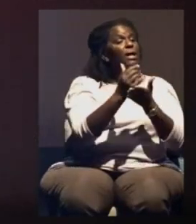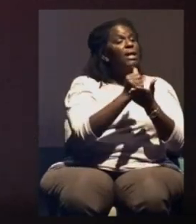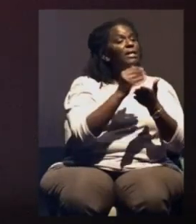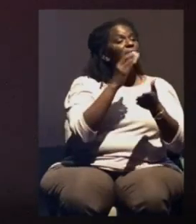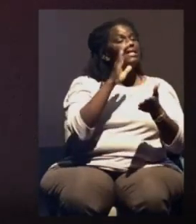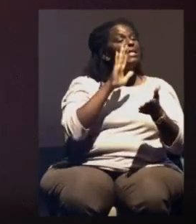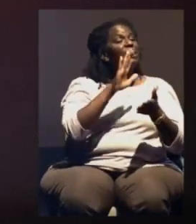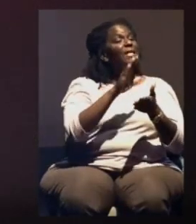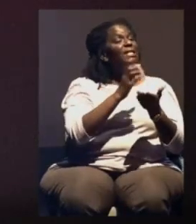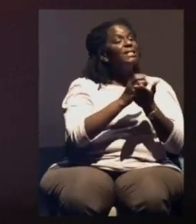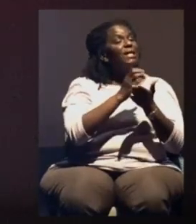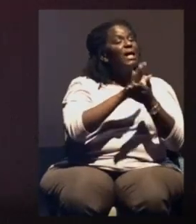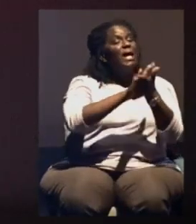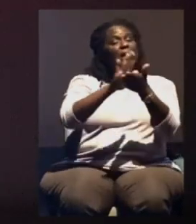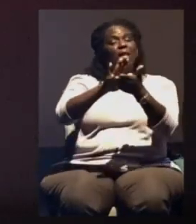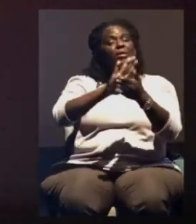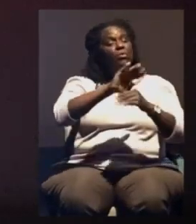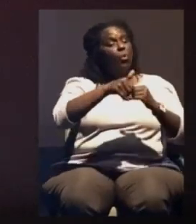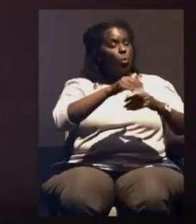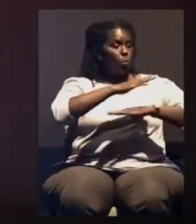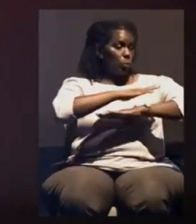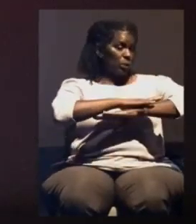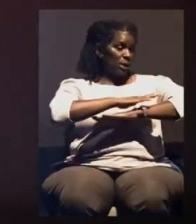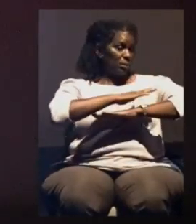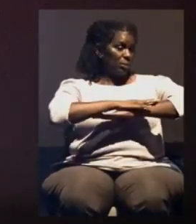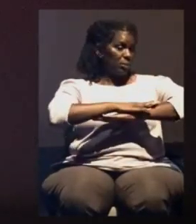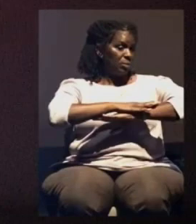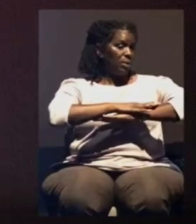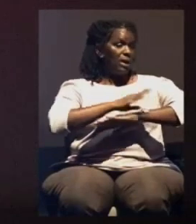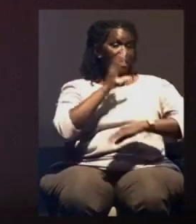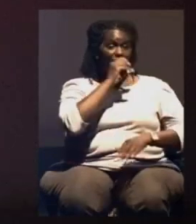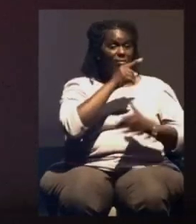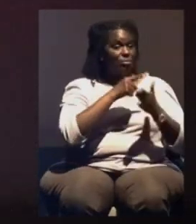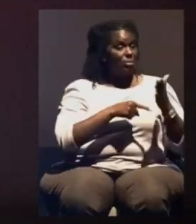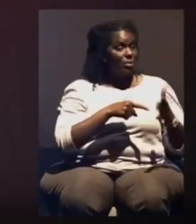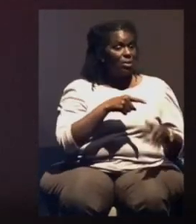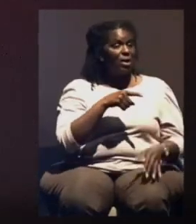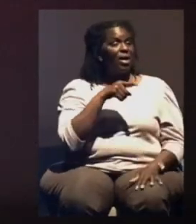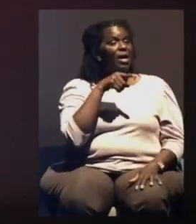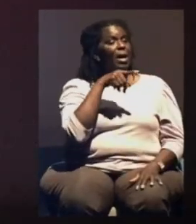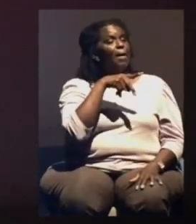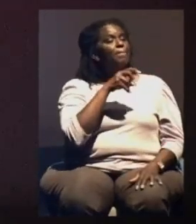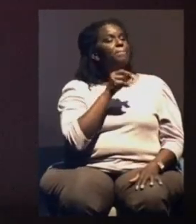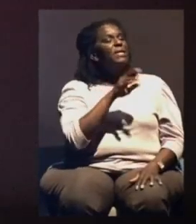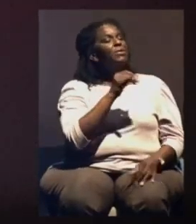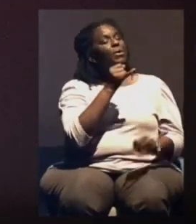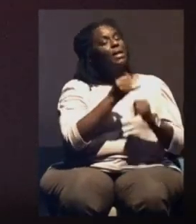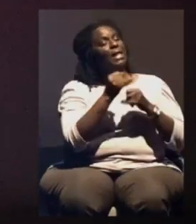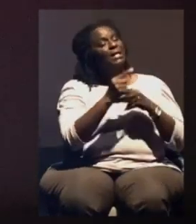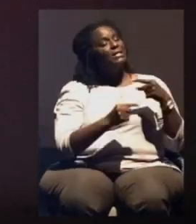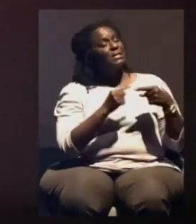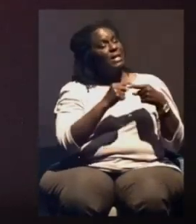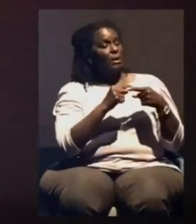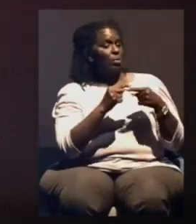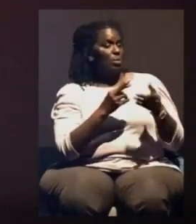the recycle, he cleans the whole table. Guess what? This is Peter's last cycle of